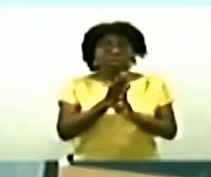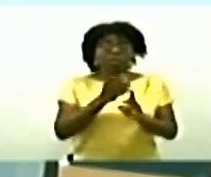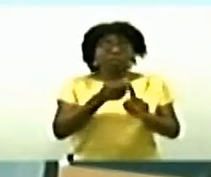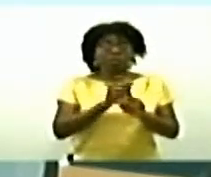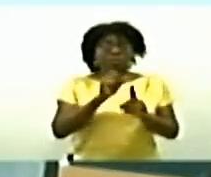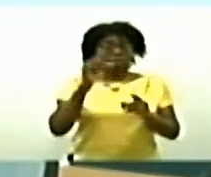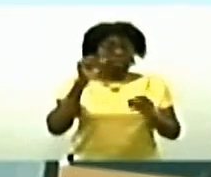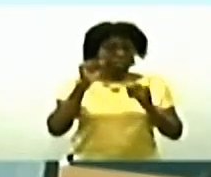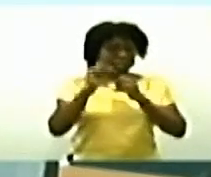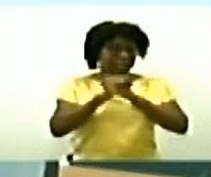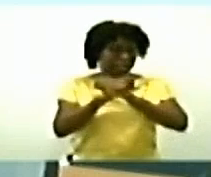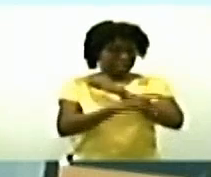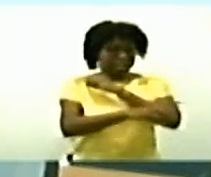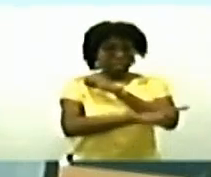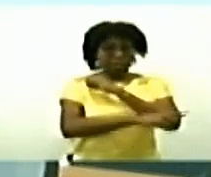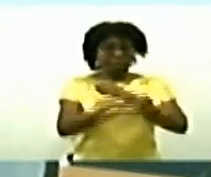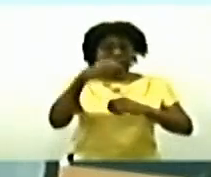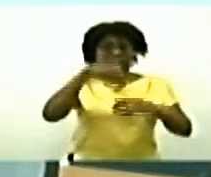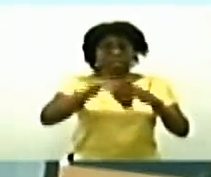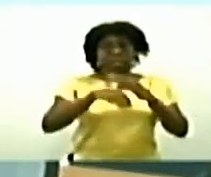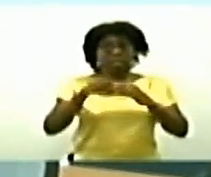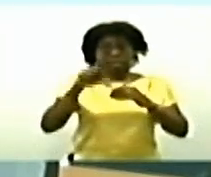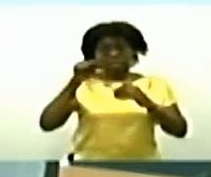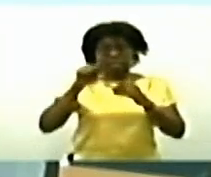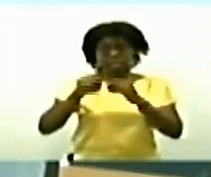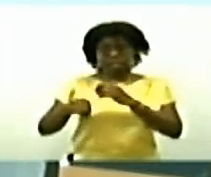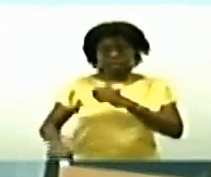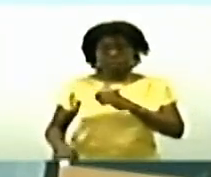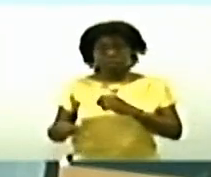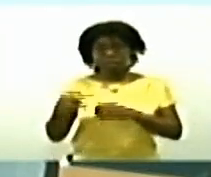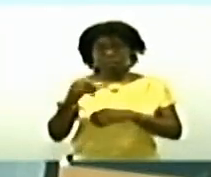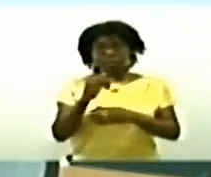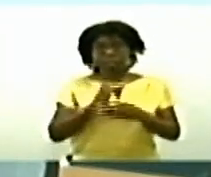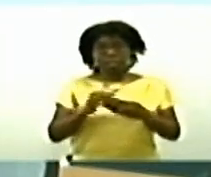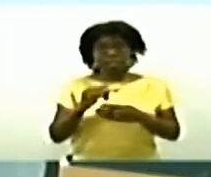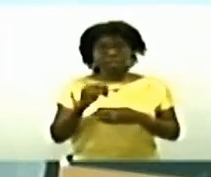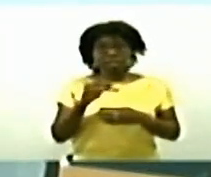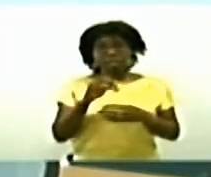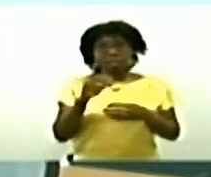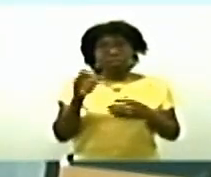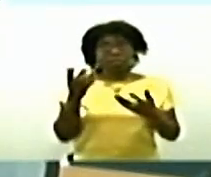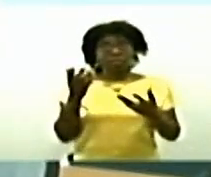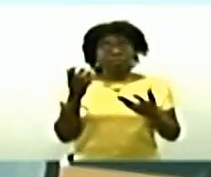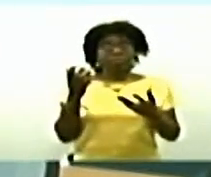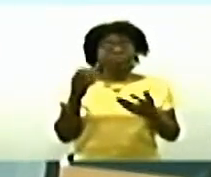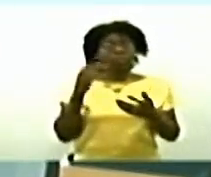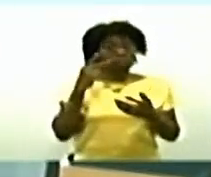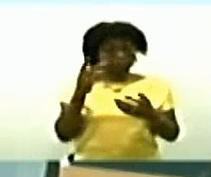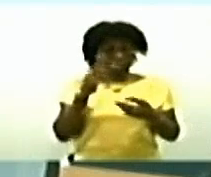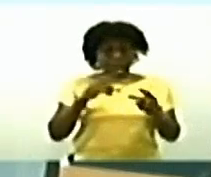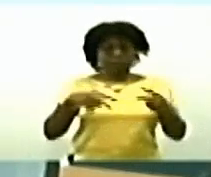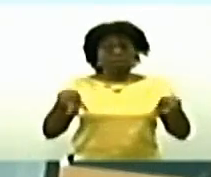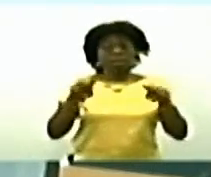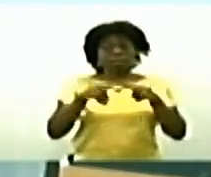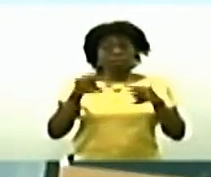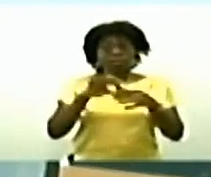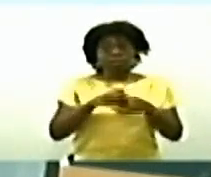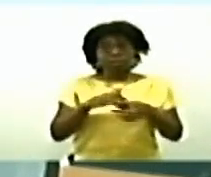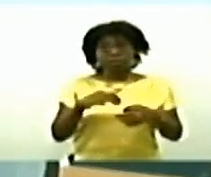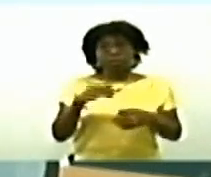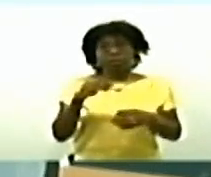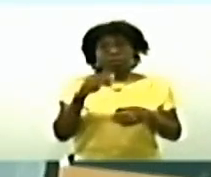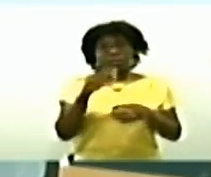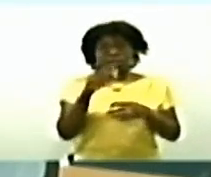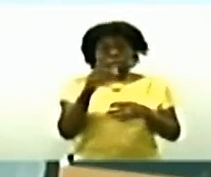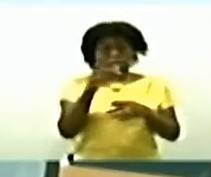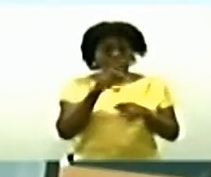into the south of the island, the Sugar Mill area, you can see the value of the traffic wardens coming in. Because this is a new route.